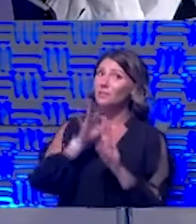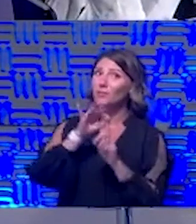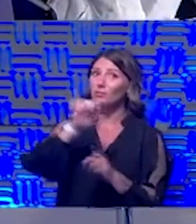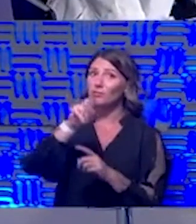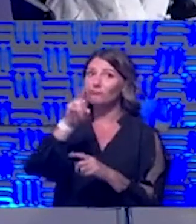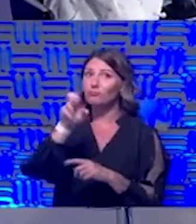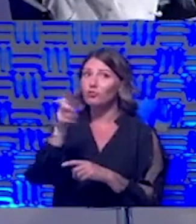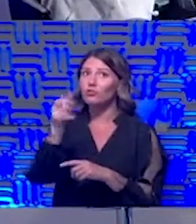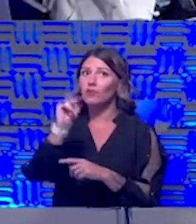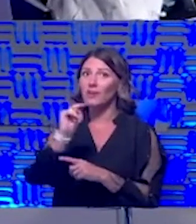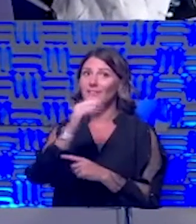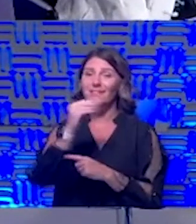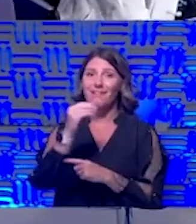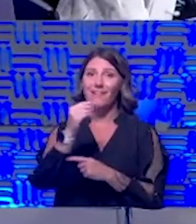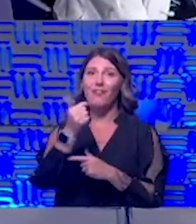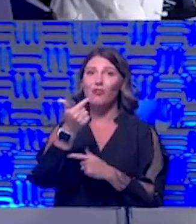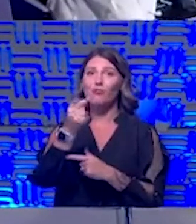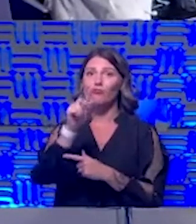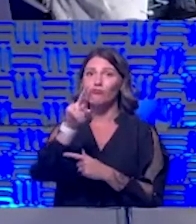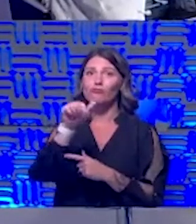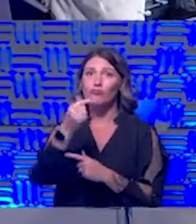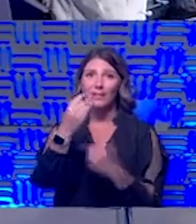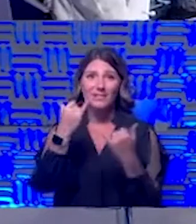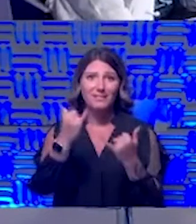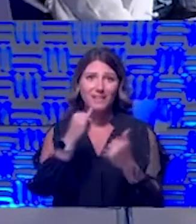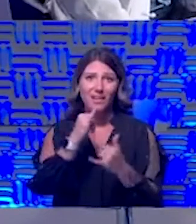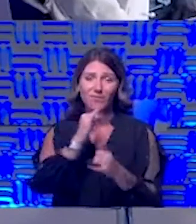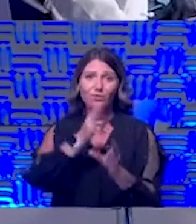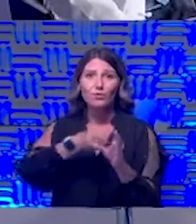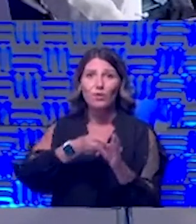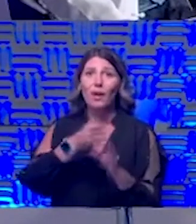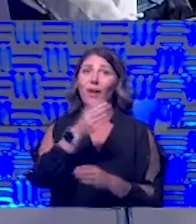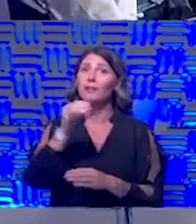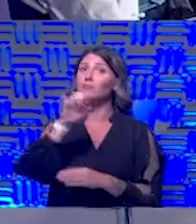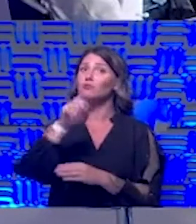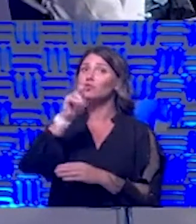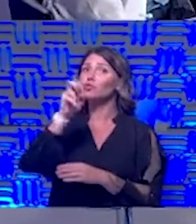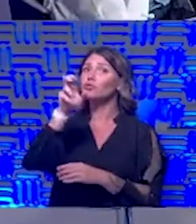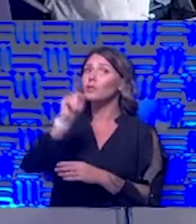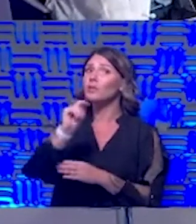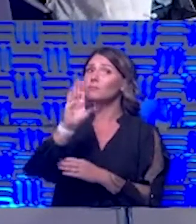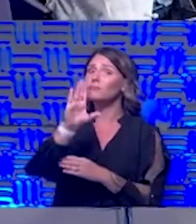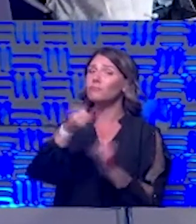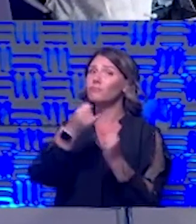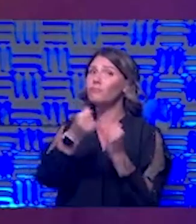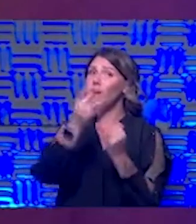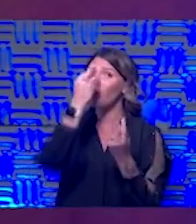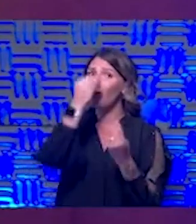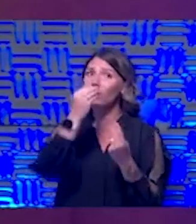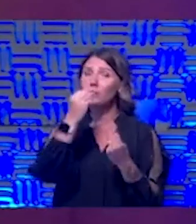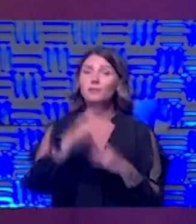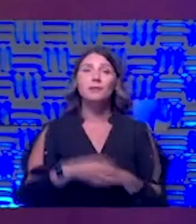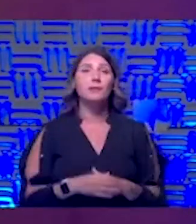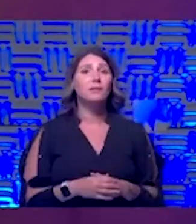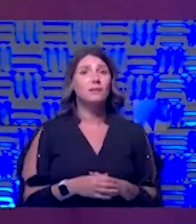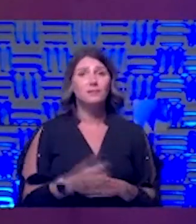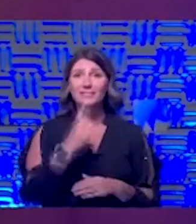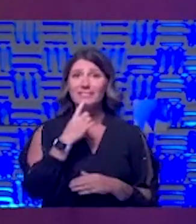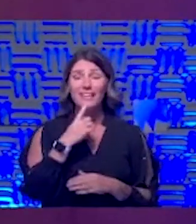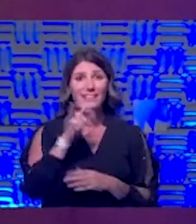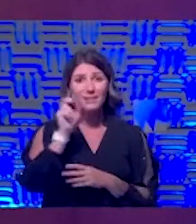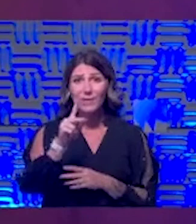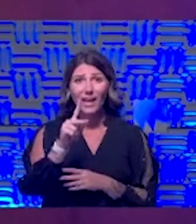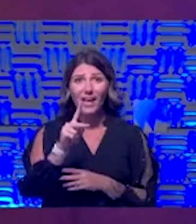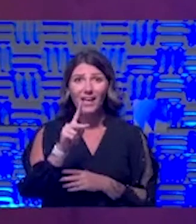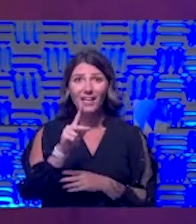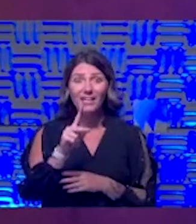today for joining us. And Justin, your final thoughts for the day. Yeah, I would say it's okay to not